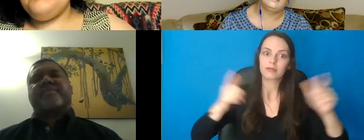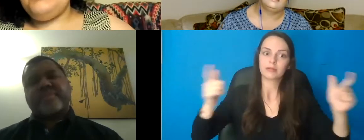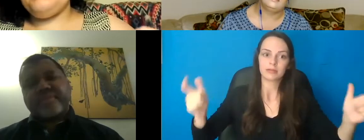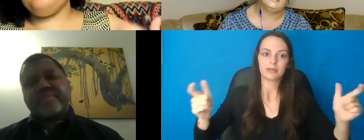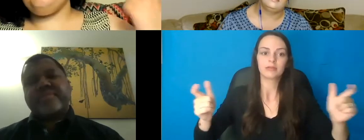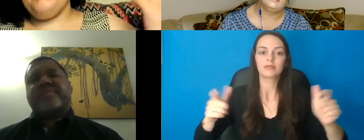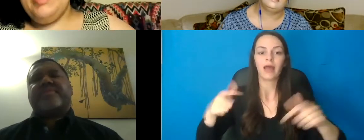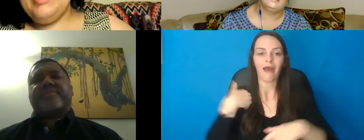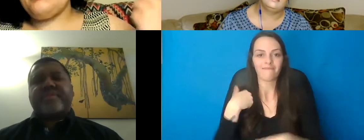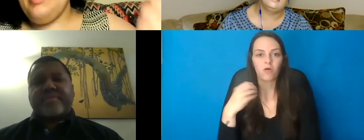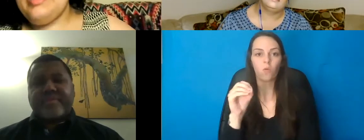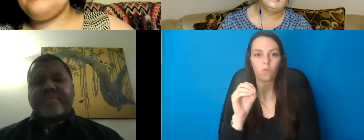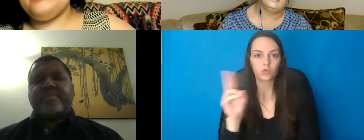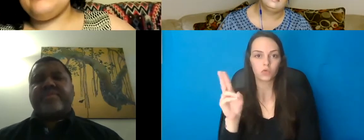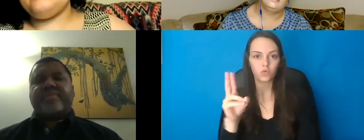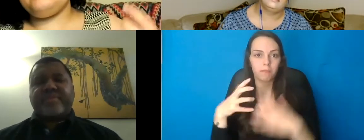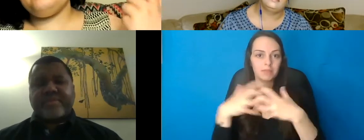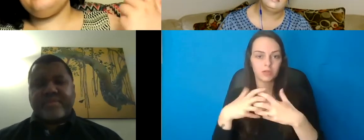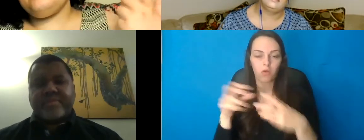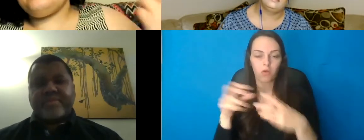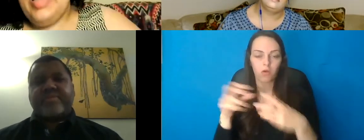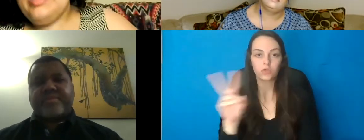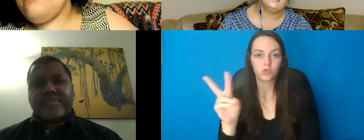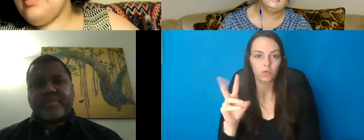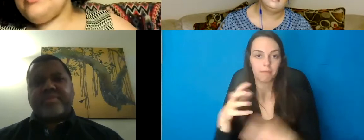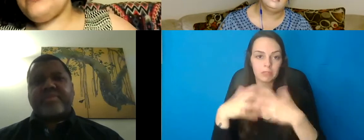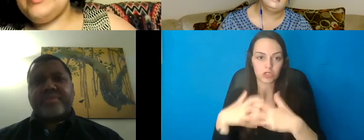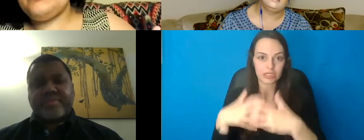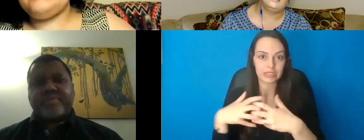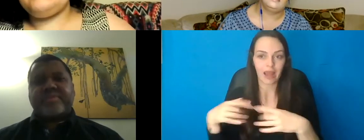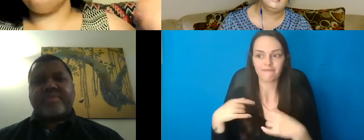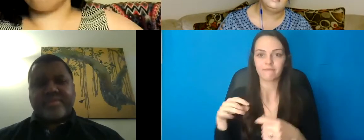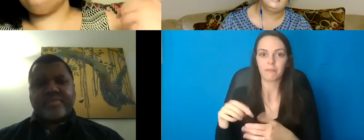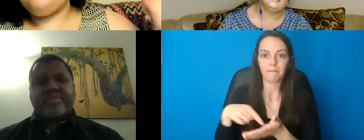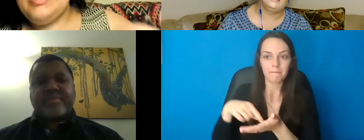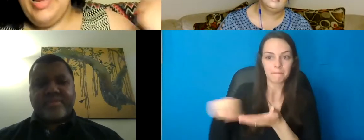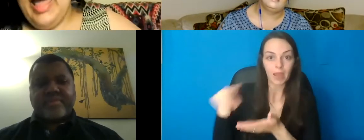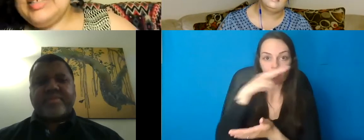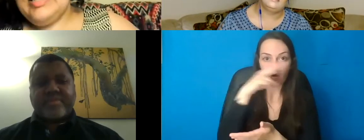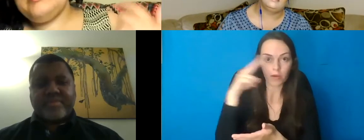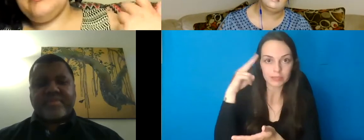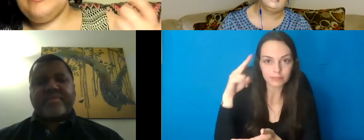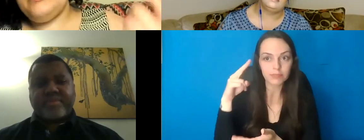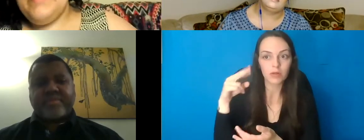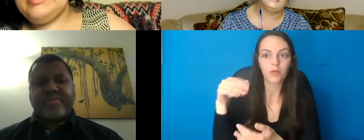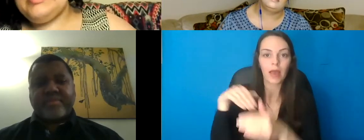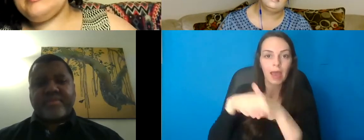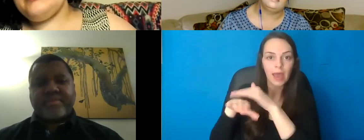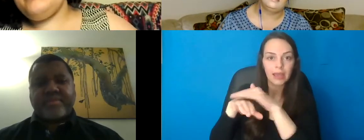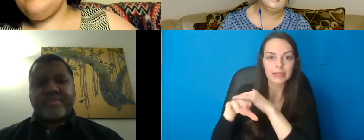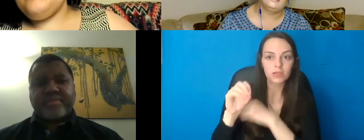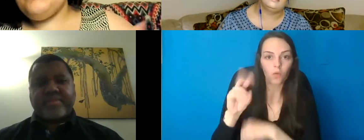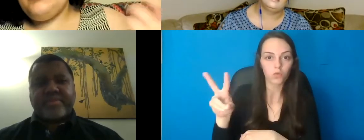there was people paying hospitals because they had the financial resources to gain access to those